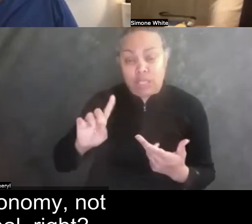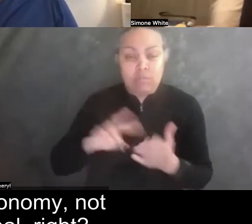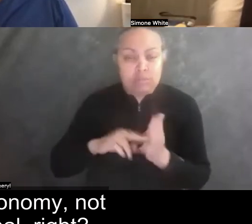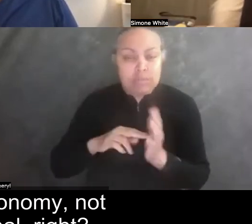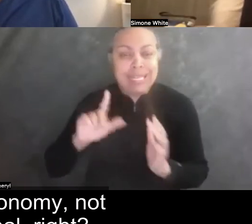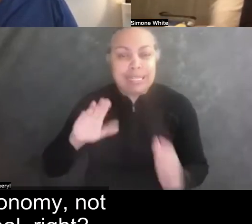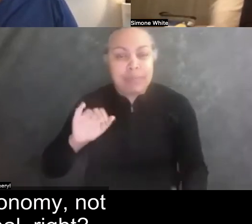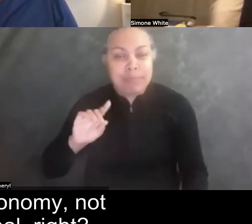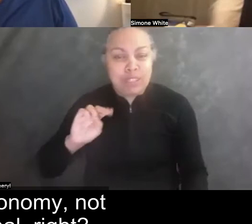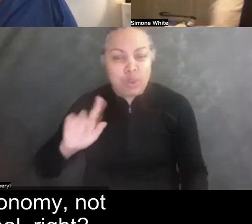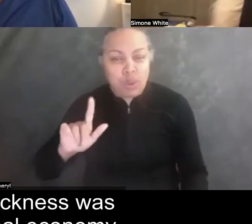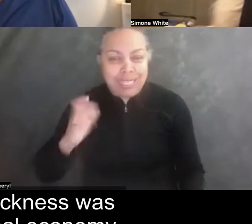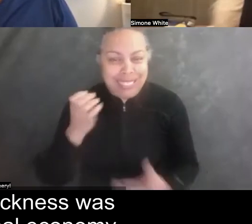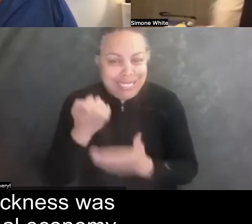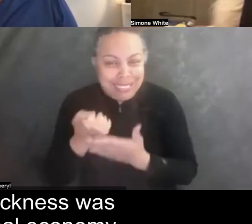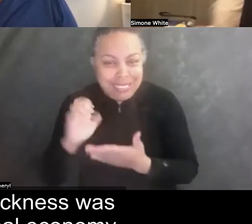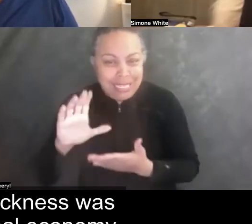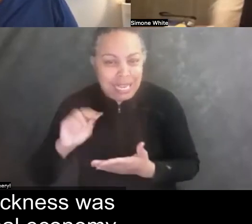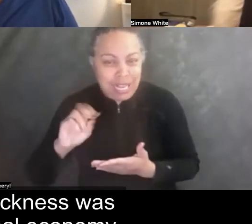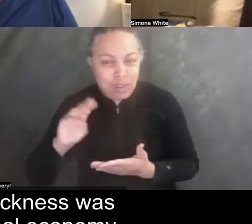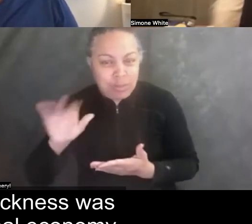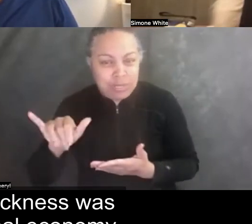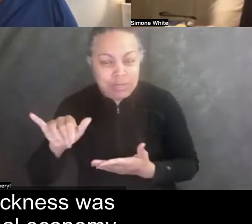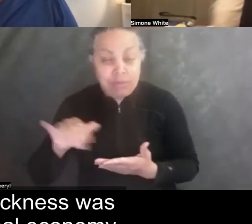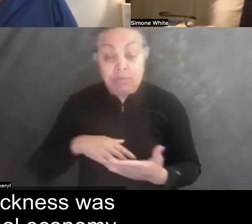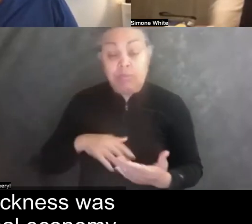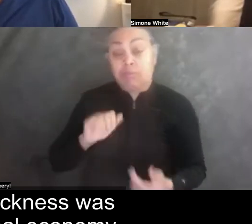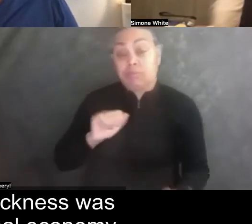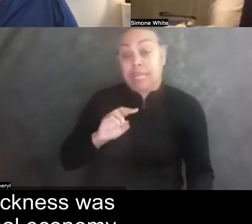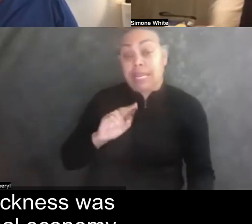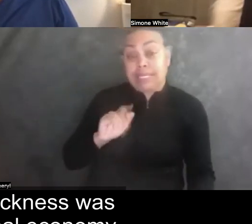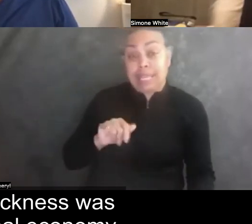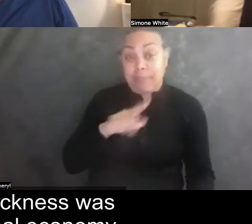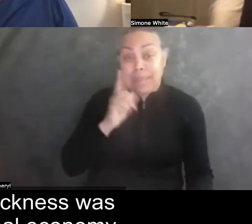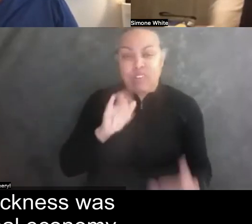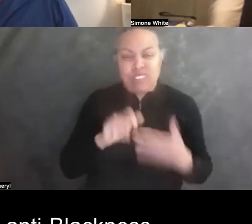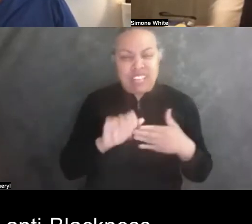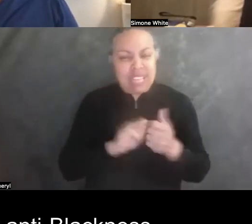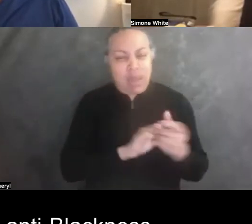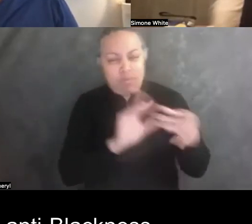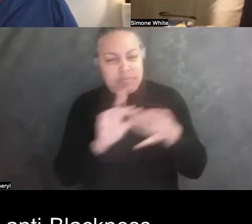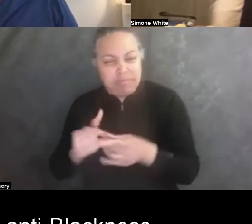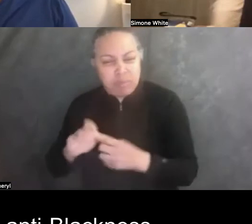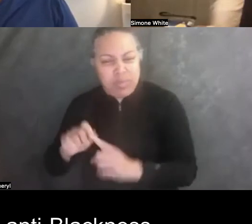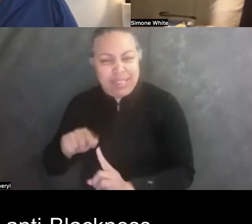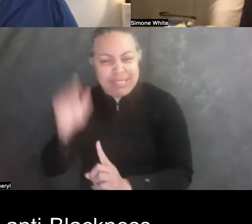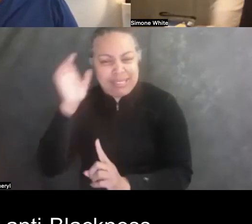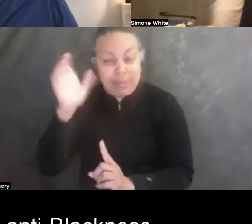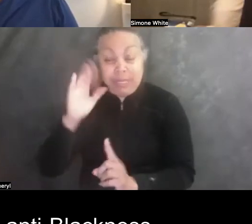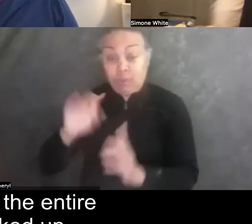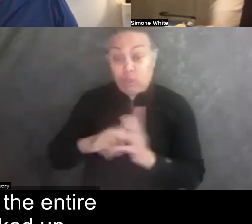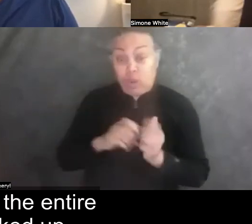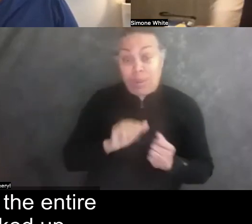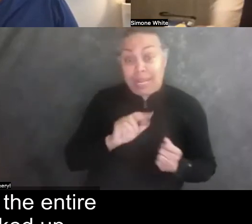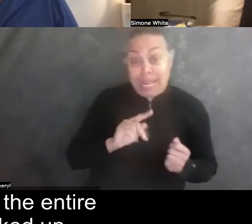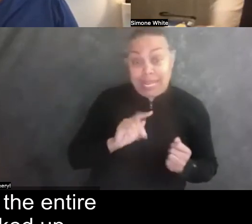not just the libidinal, right? And so anti-Blackness was my path to libidinal economy. And if you start from anti-Blackness,